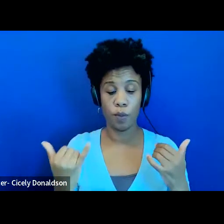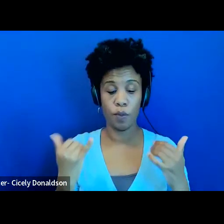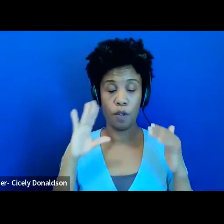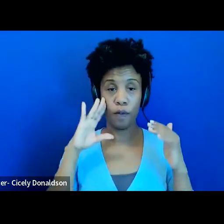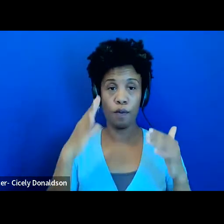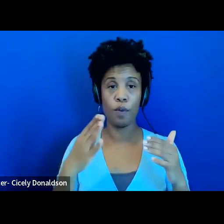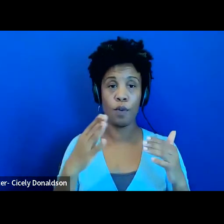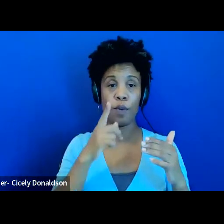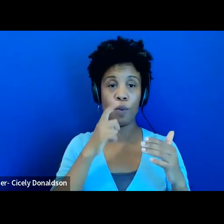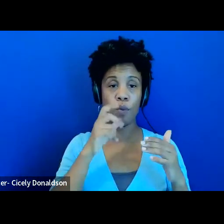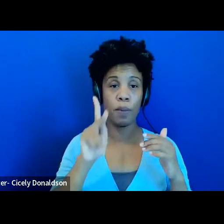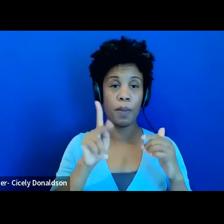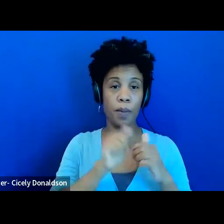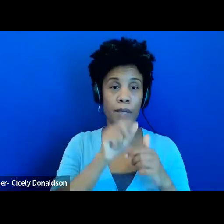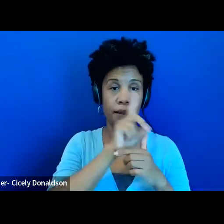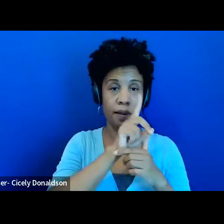disabilities